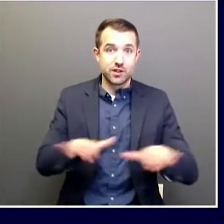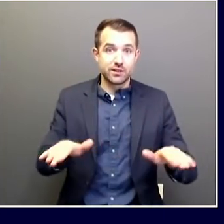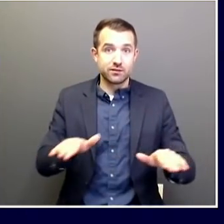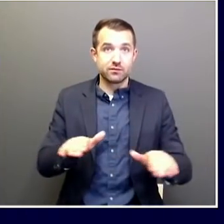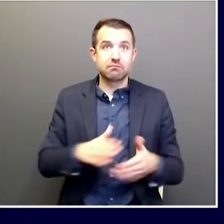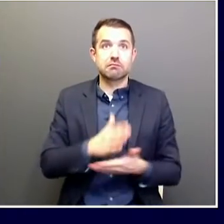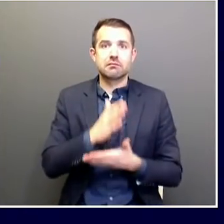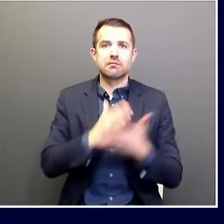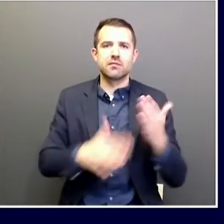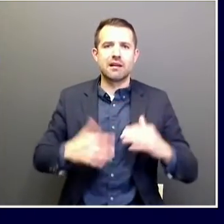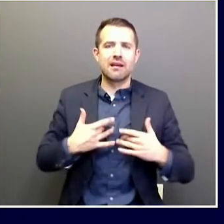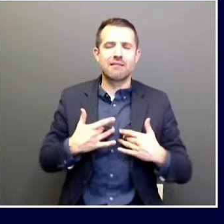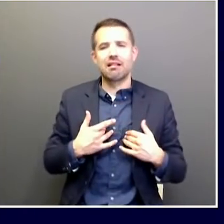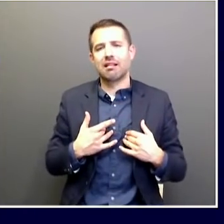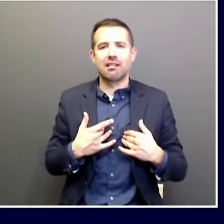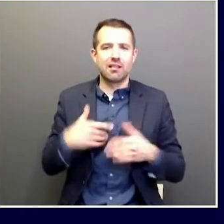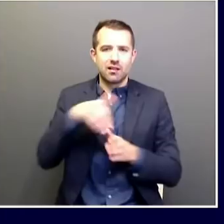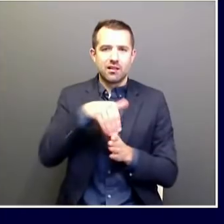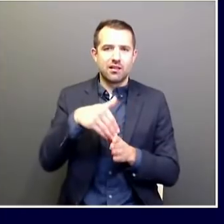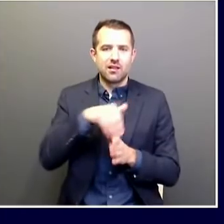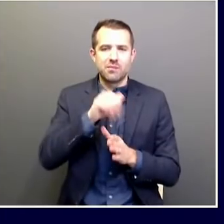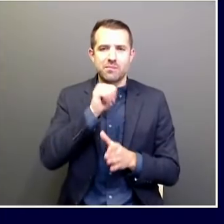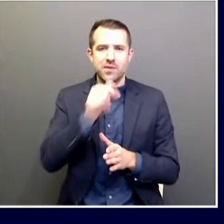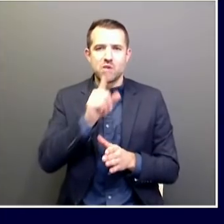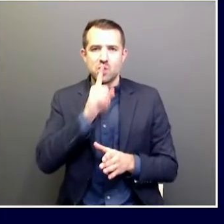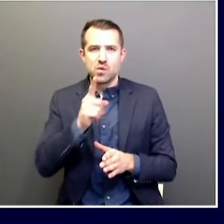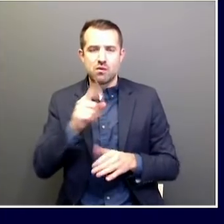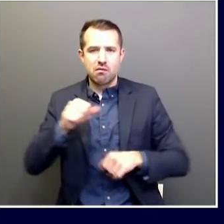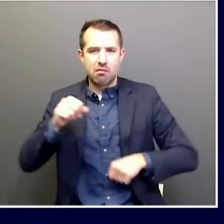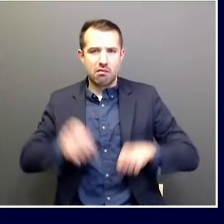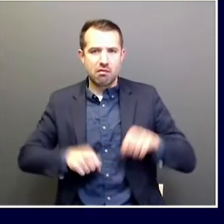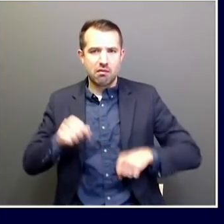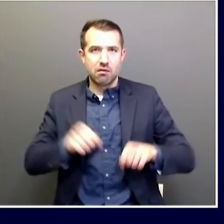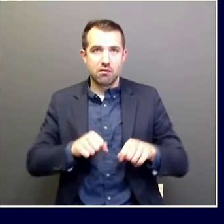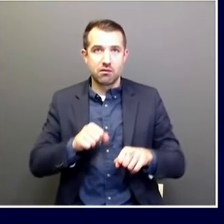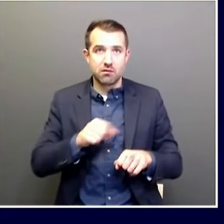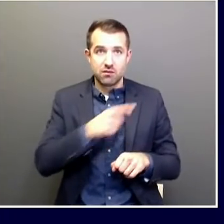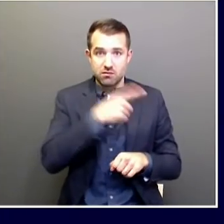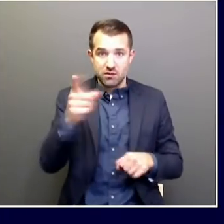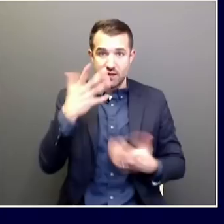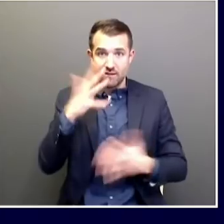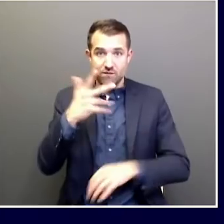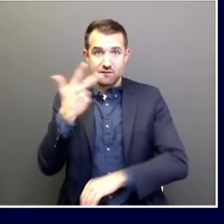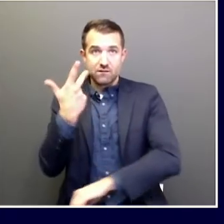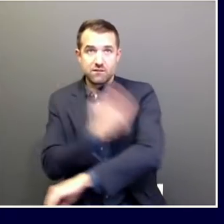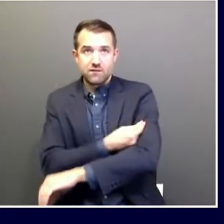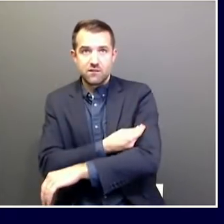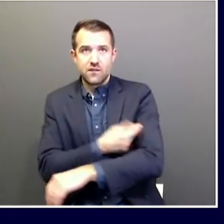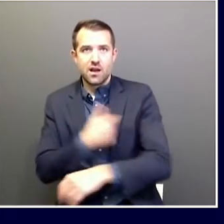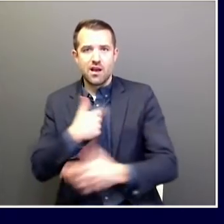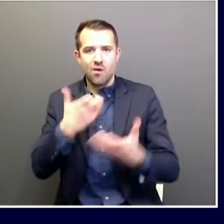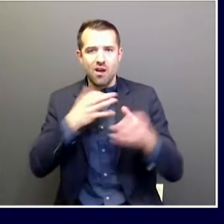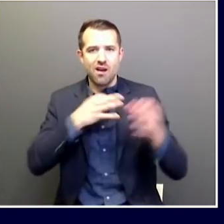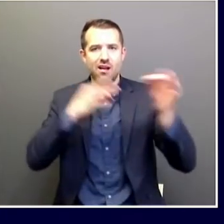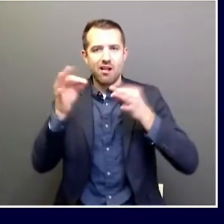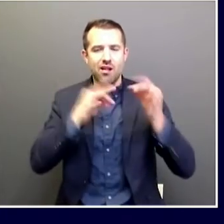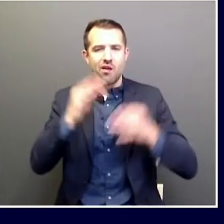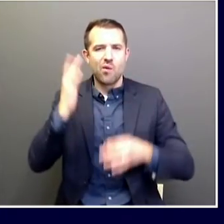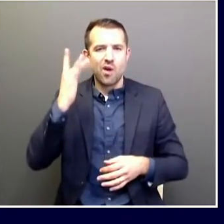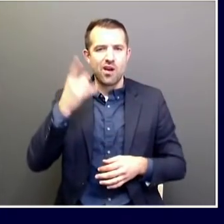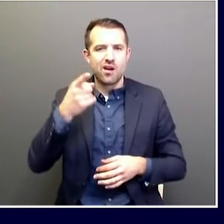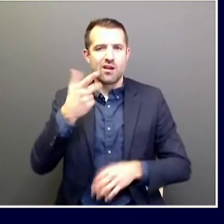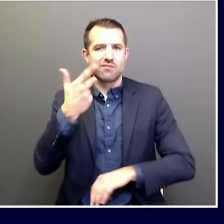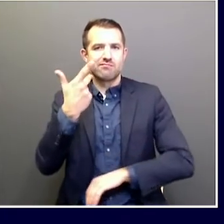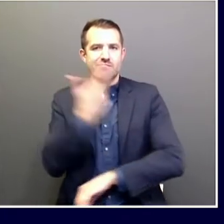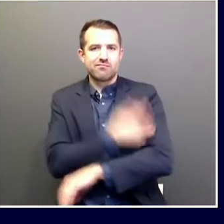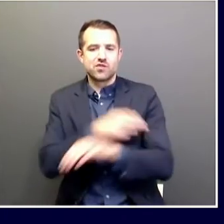These are parents who themselves got vaccinated. We want to help them make the case to get their own kids vaccinated. Yep, I will just add that the